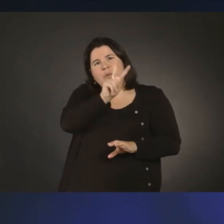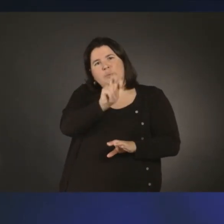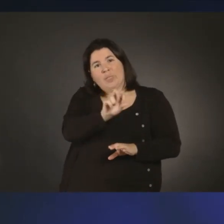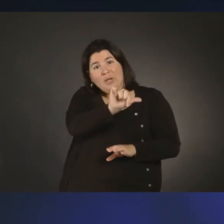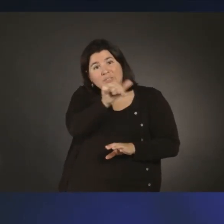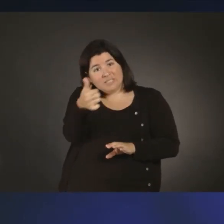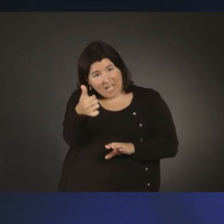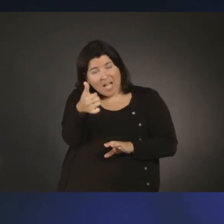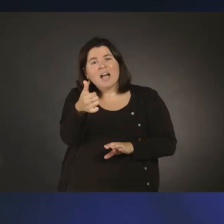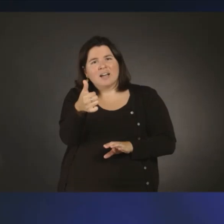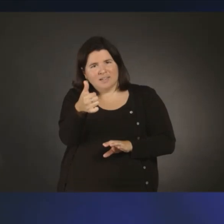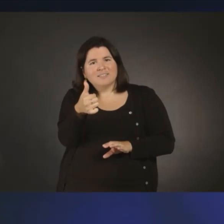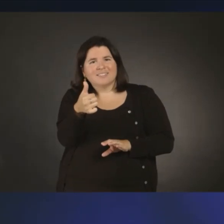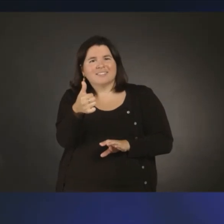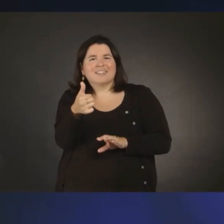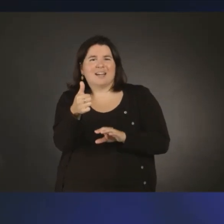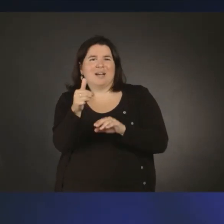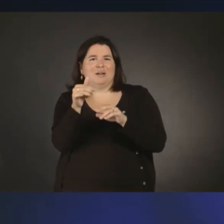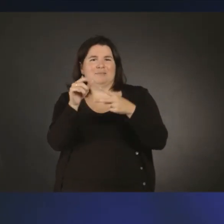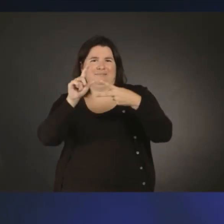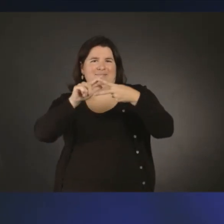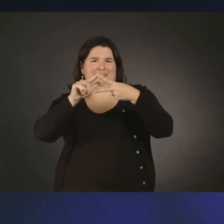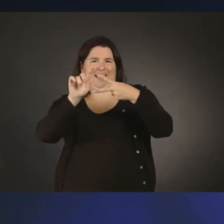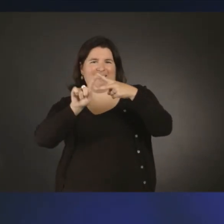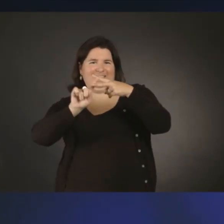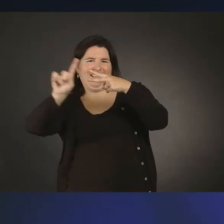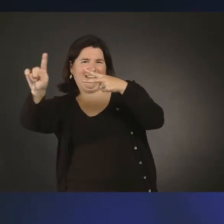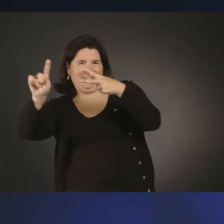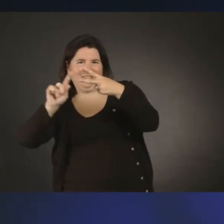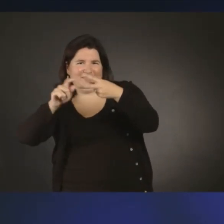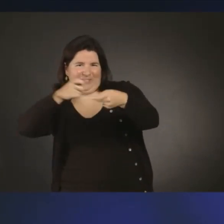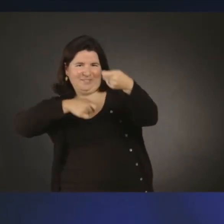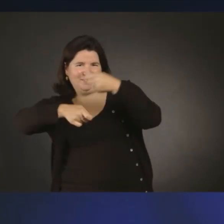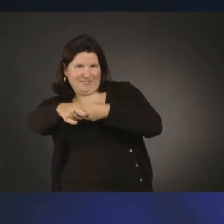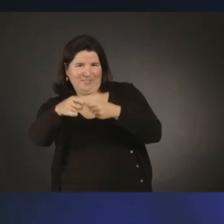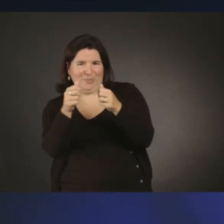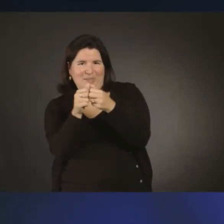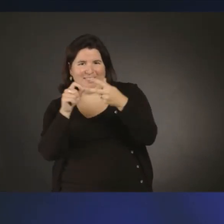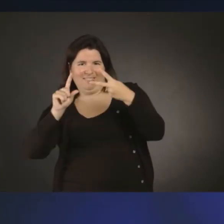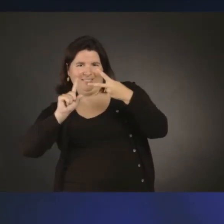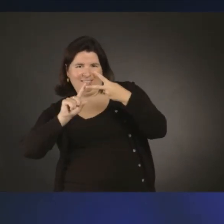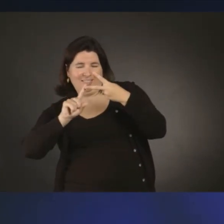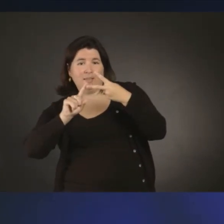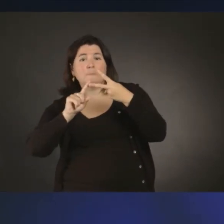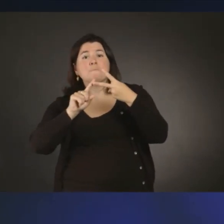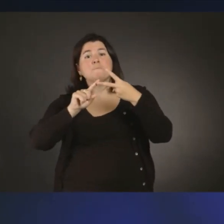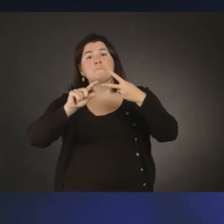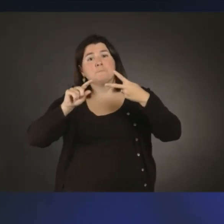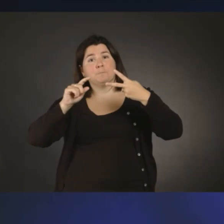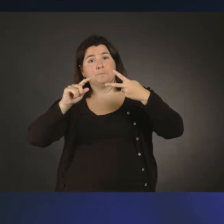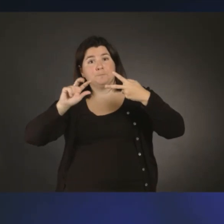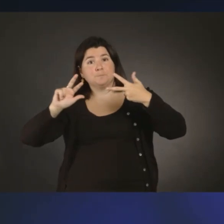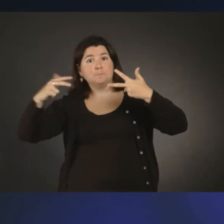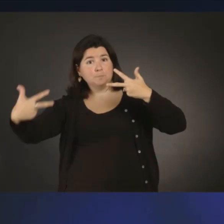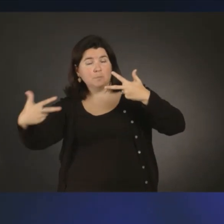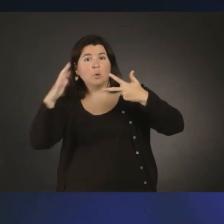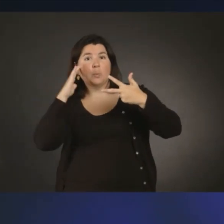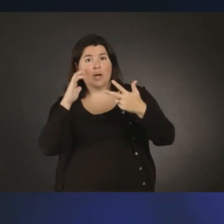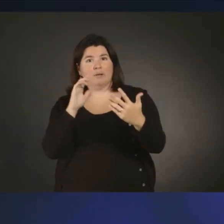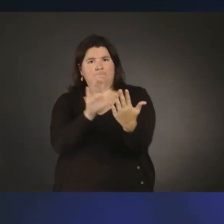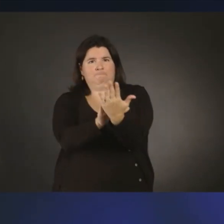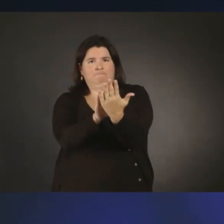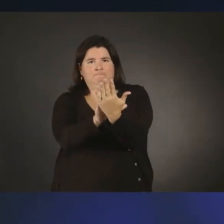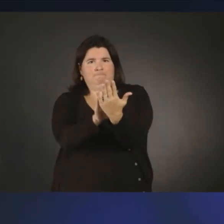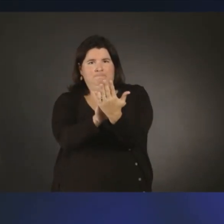was exiting. We will also recognize Cincinnati Bell and President and CEO Lee